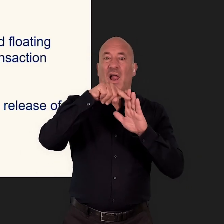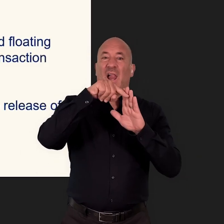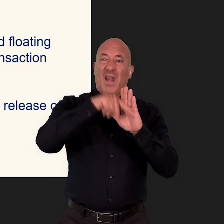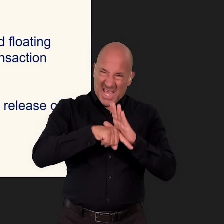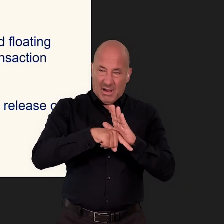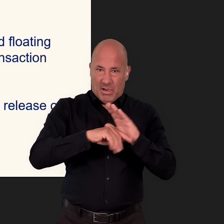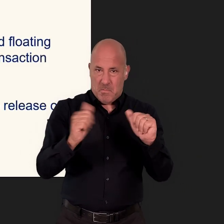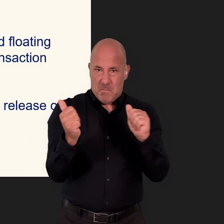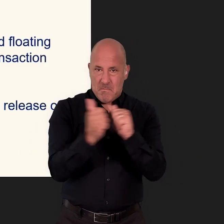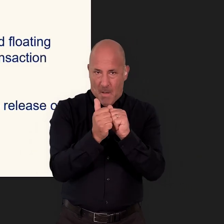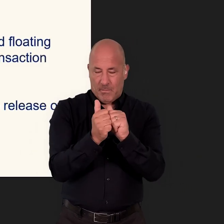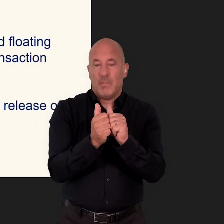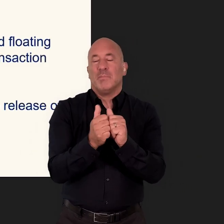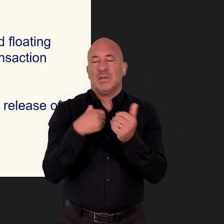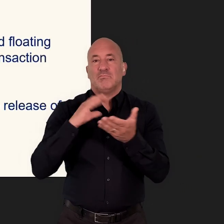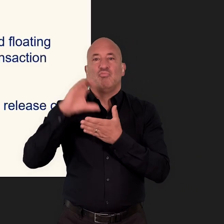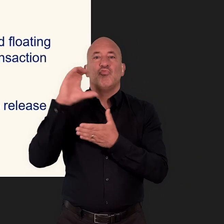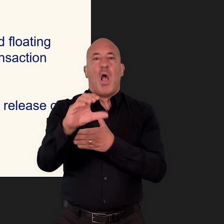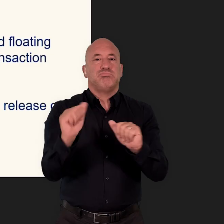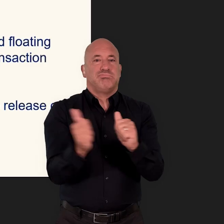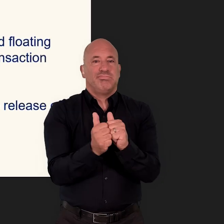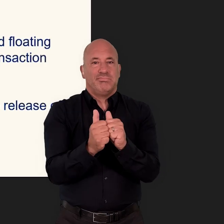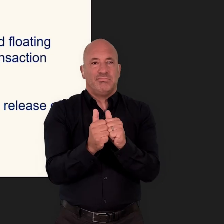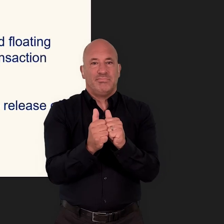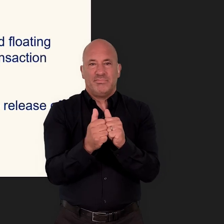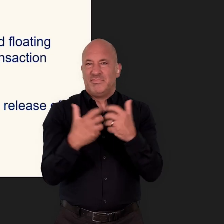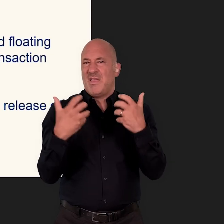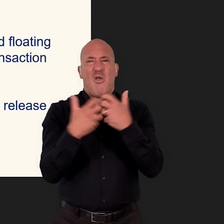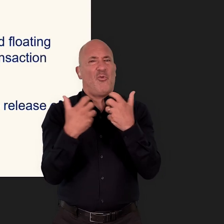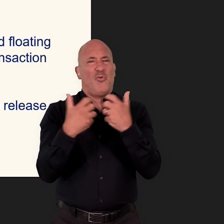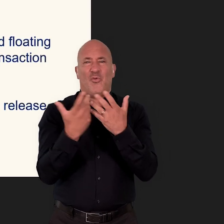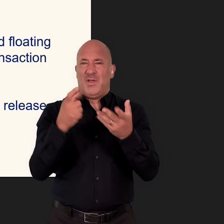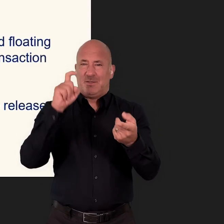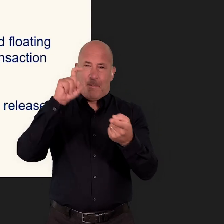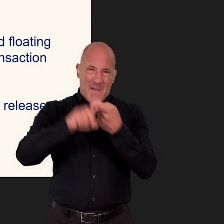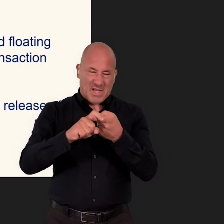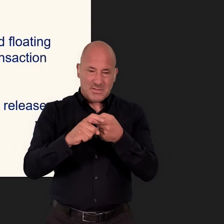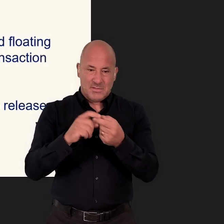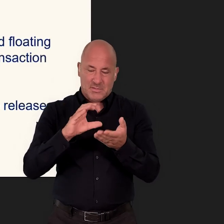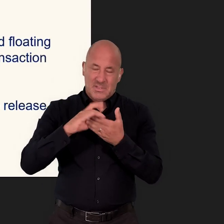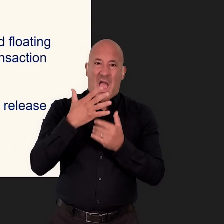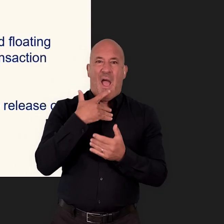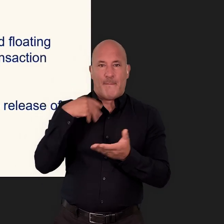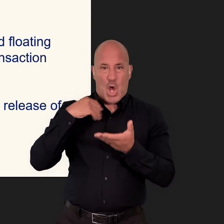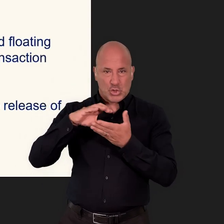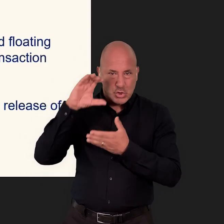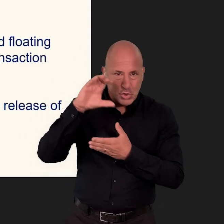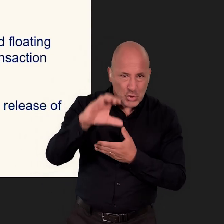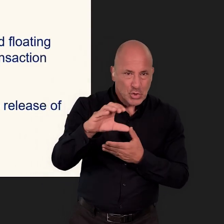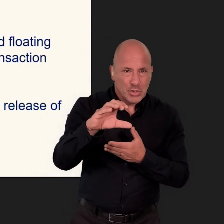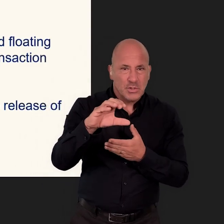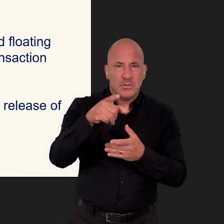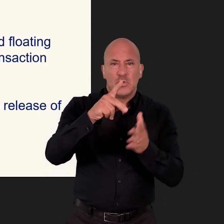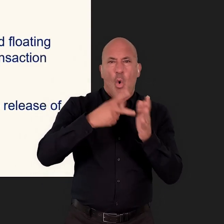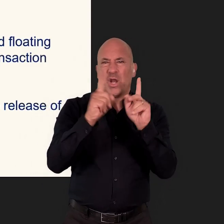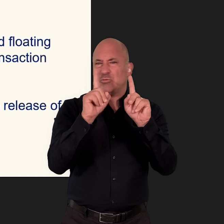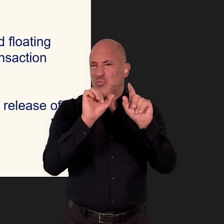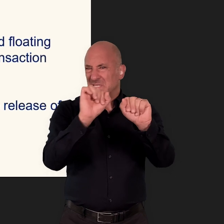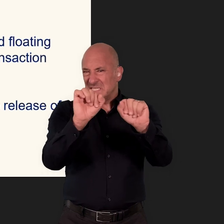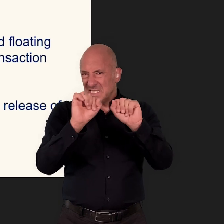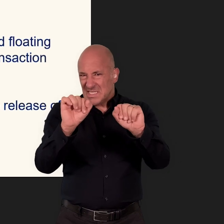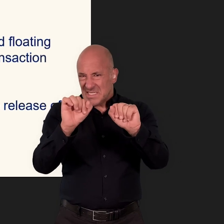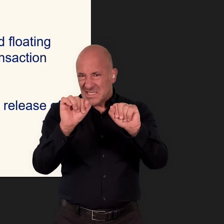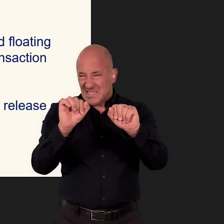make legal commitments to us to secure the grant purpose. The form these takes depends on the amount of the grant and the type